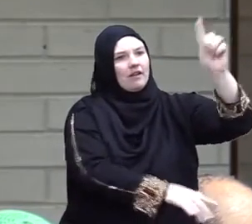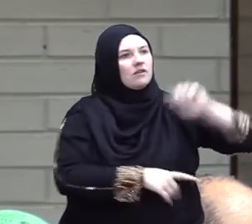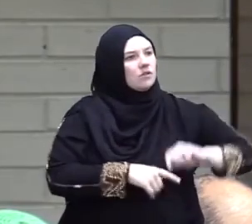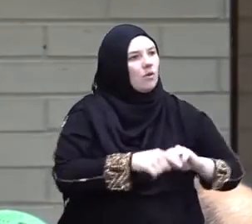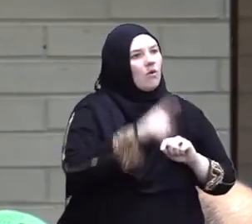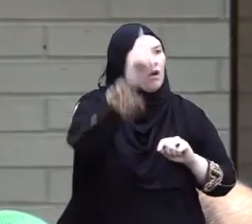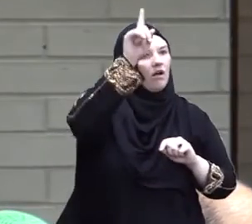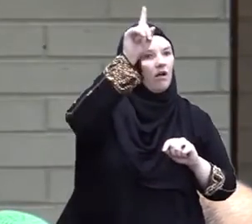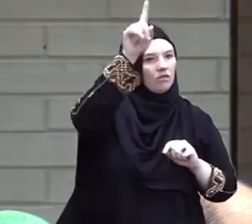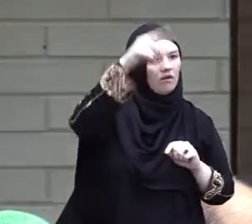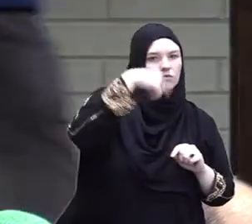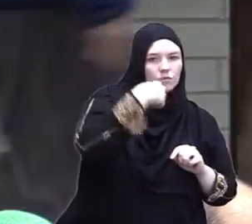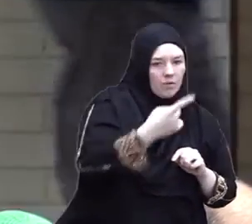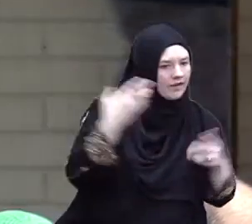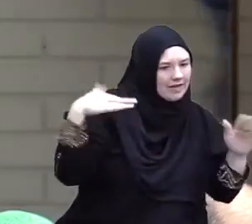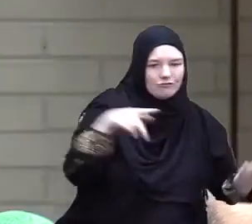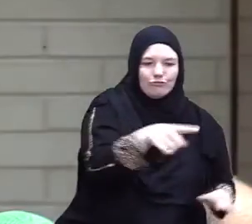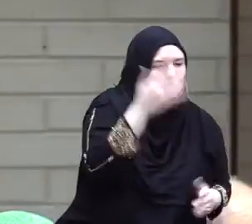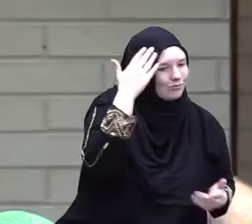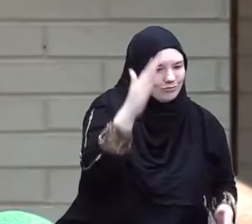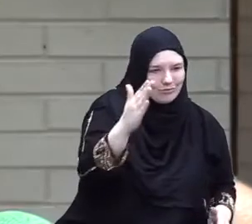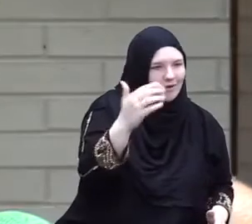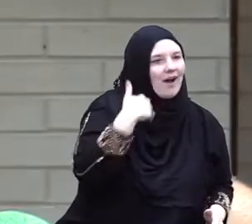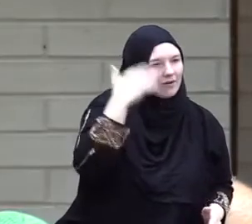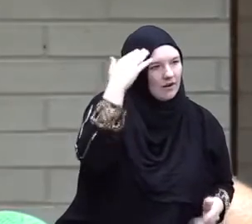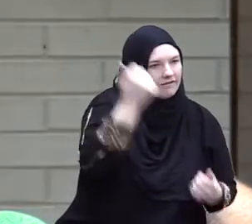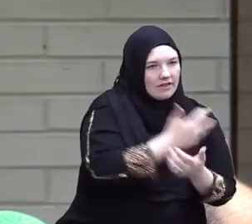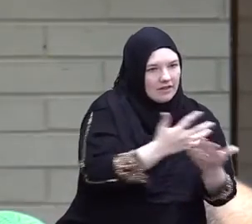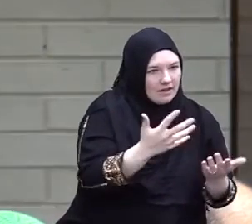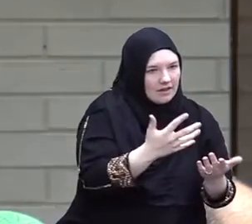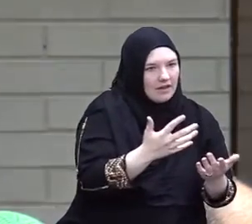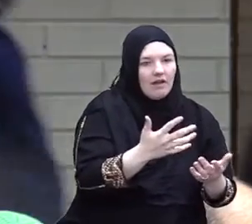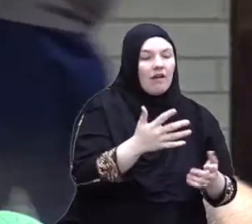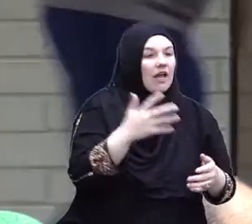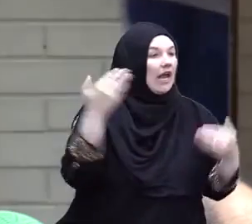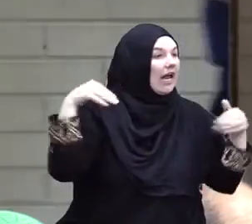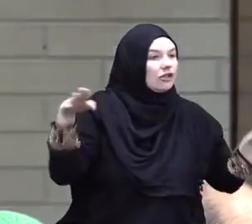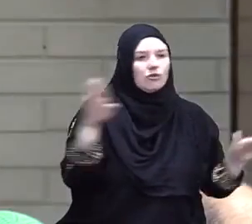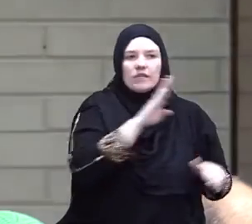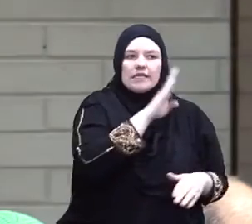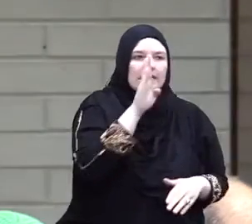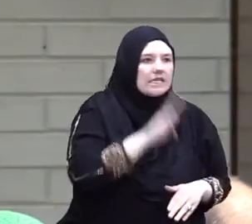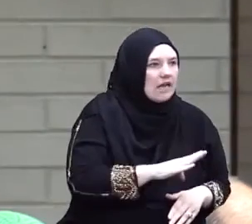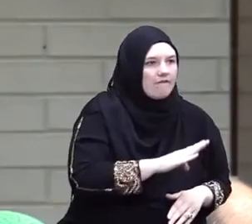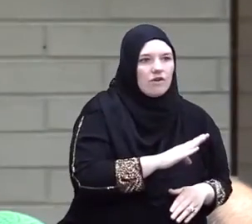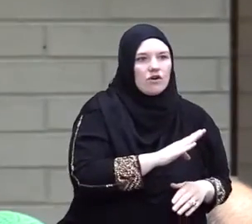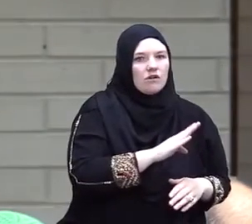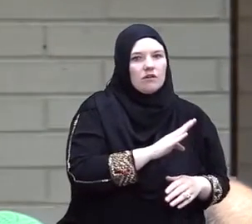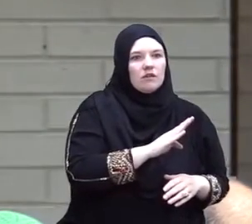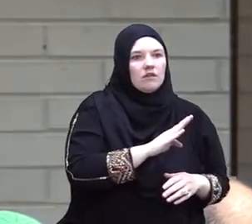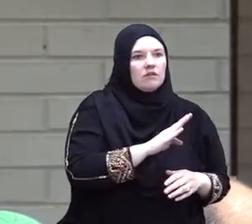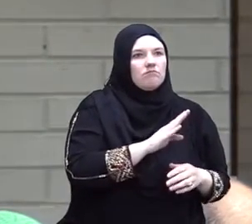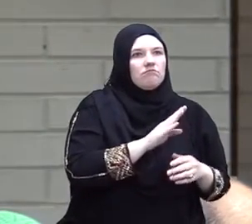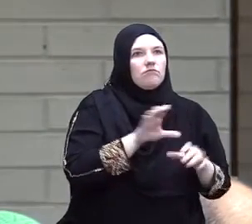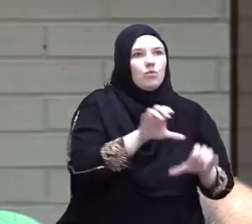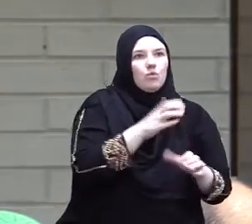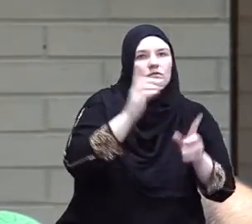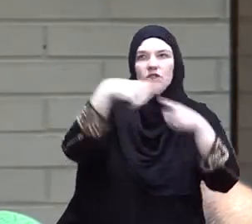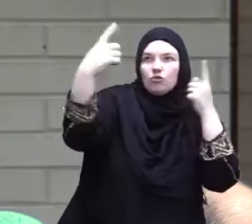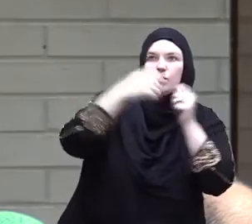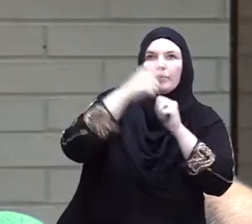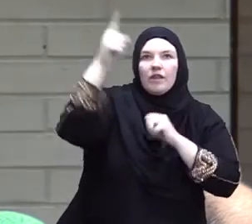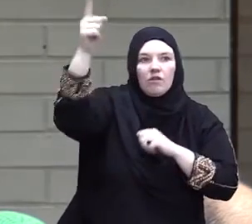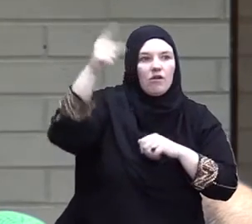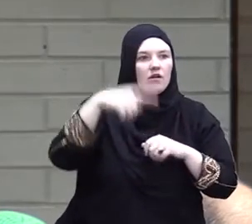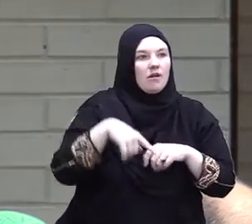we wish we could act like the angels. Never disobey, but we are humans, right? Never disagree, but